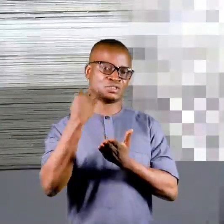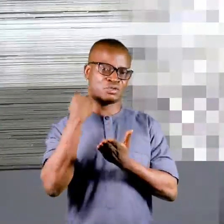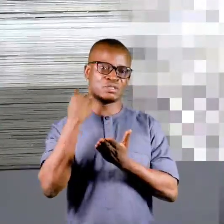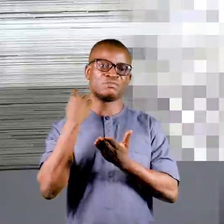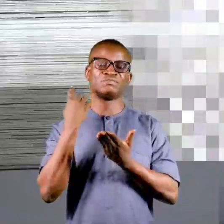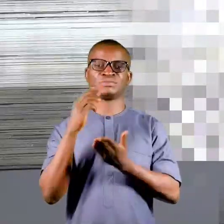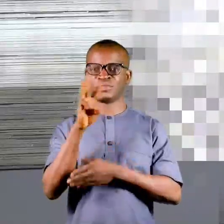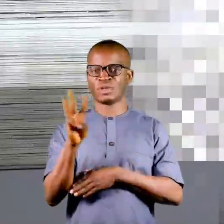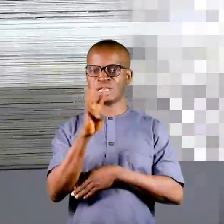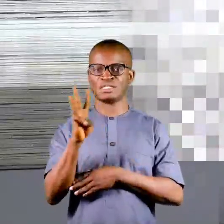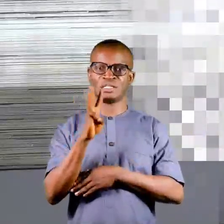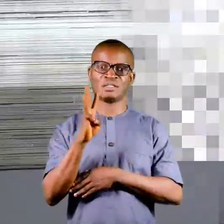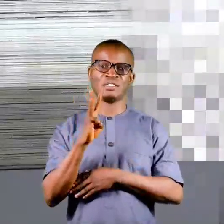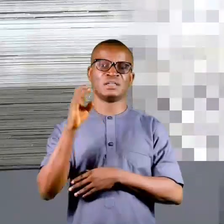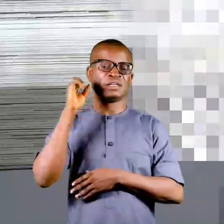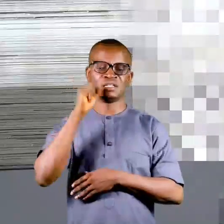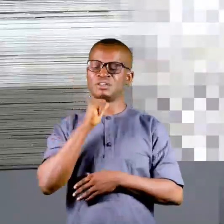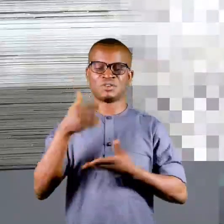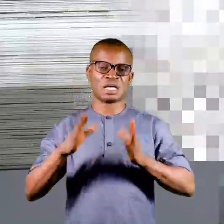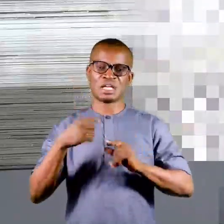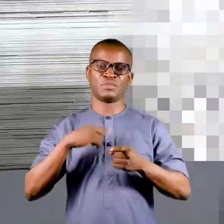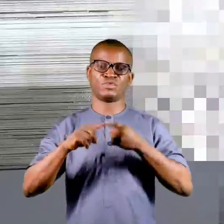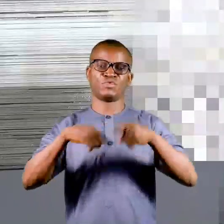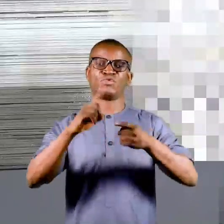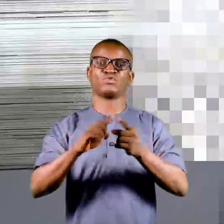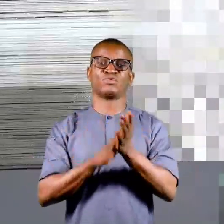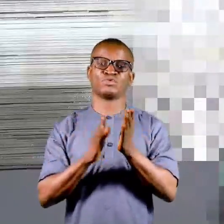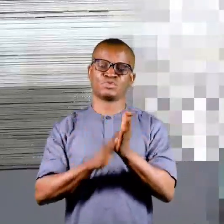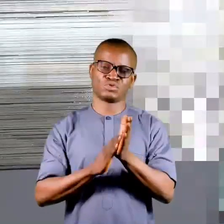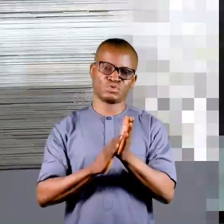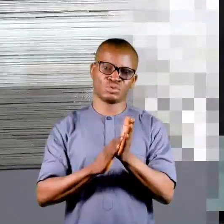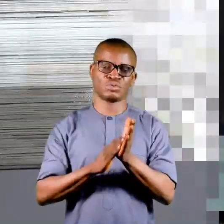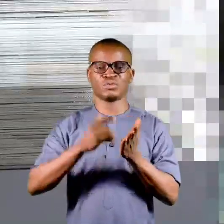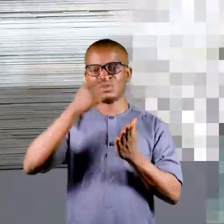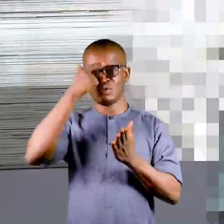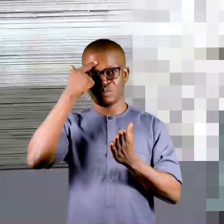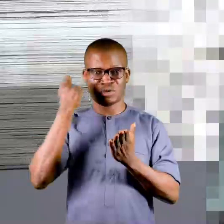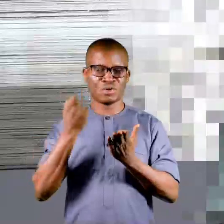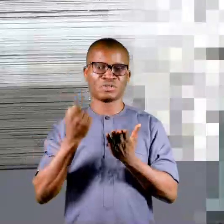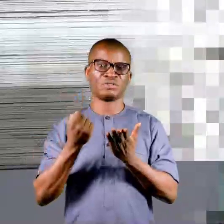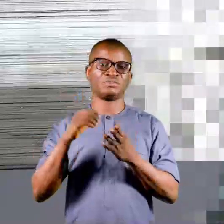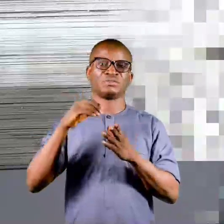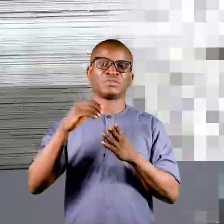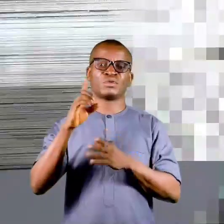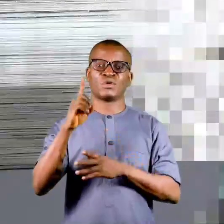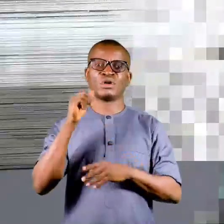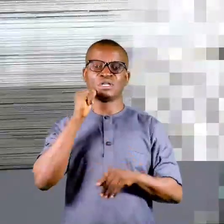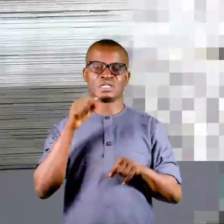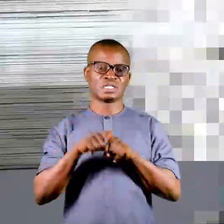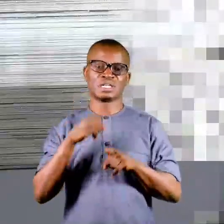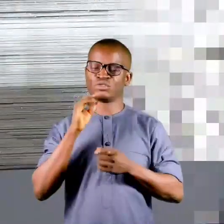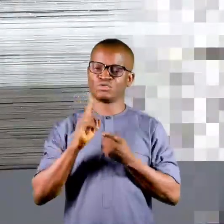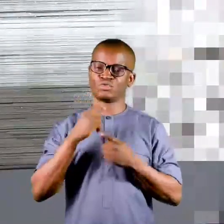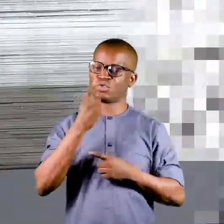week, Wednesday, she did not allow me to go to school because when I come to her house, my mom's sister